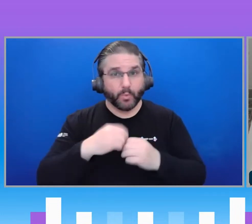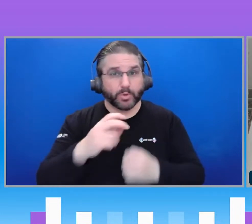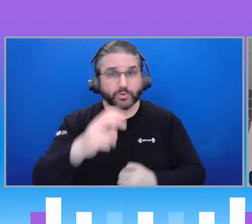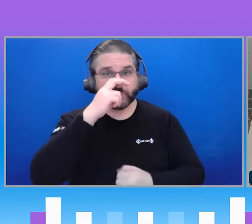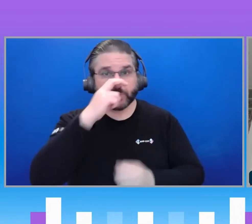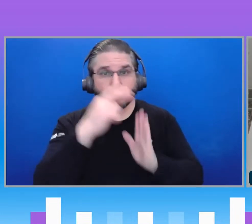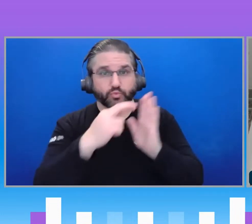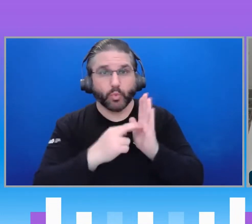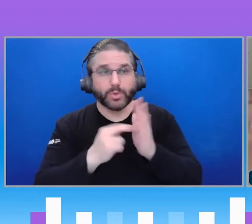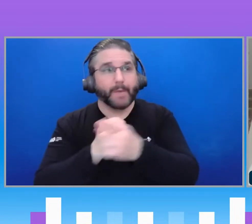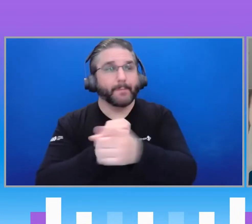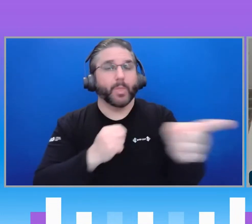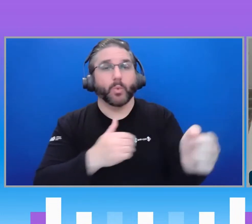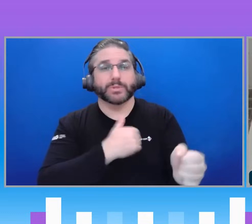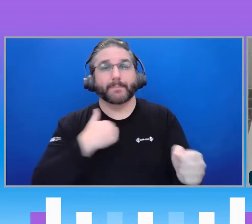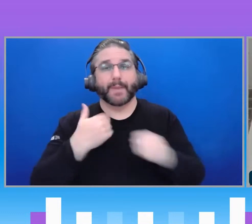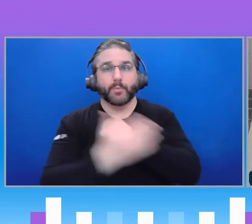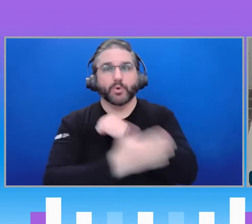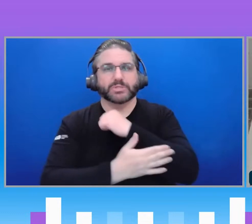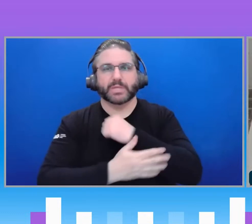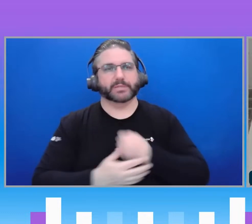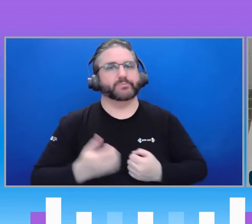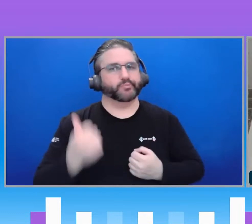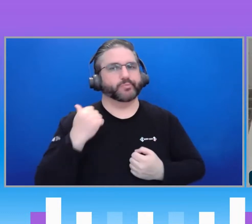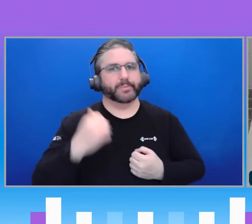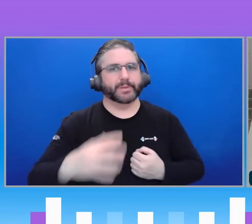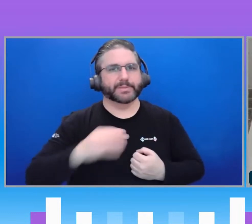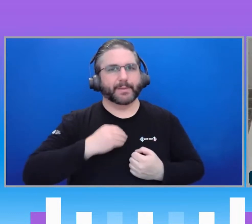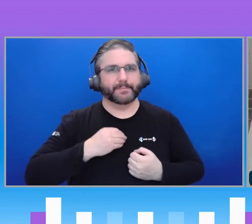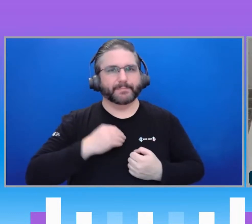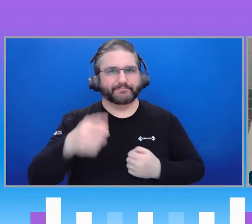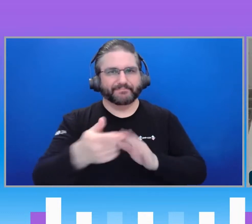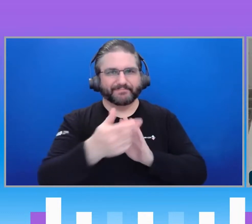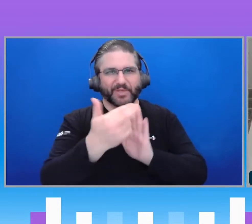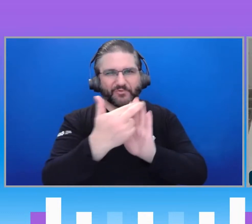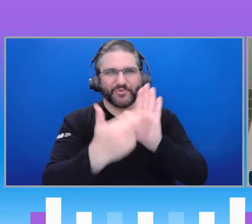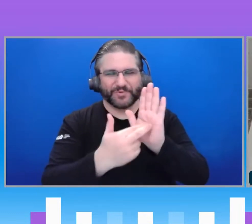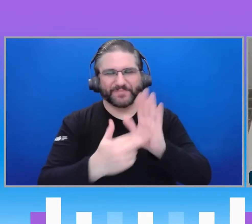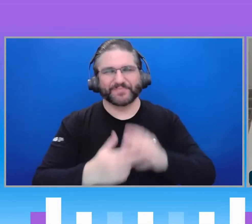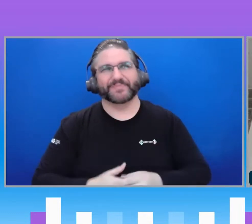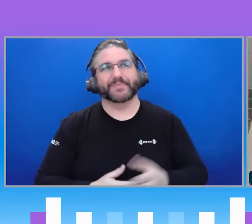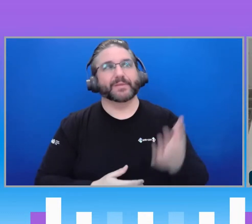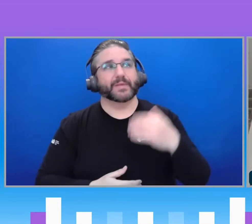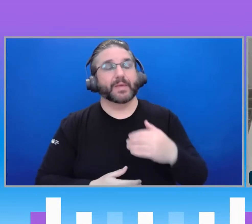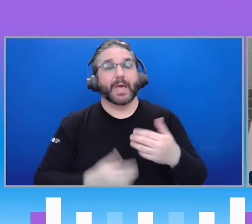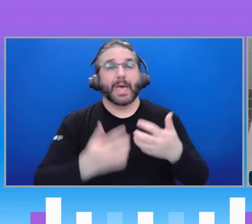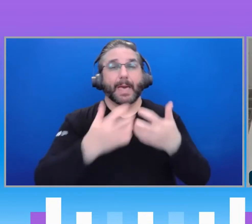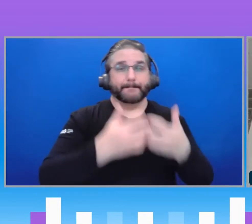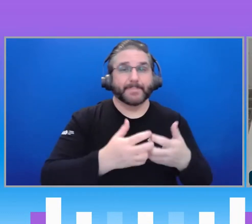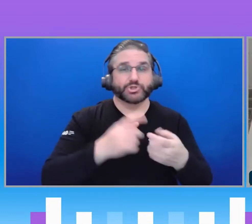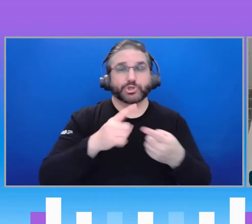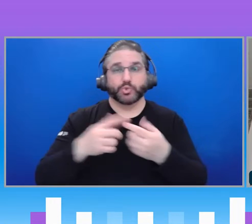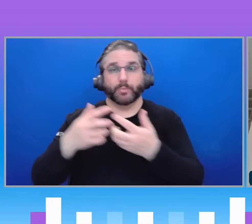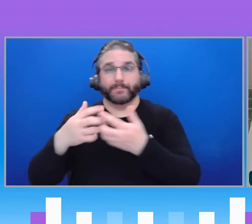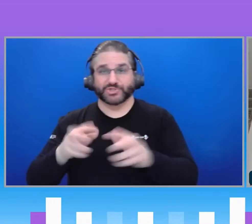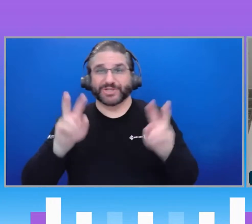accept it. And then we believe that this exception on machine to machine could have